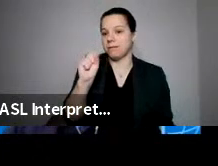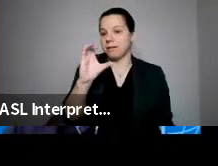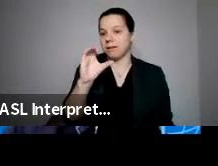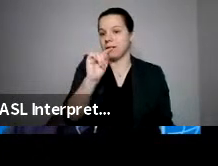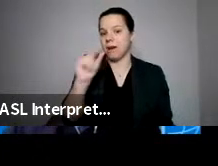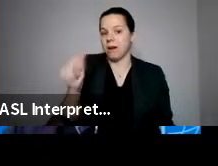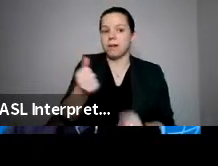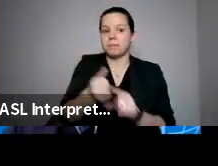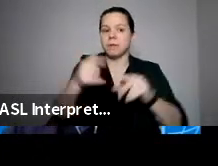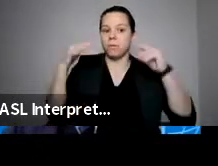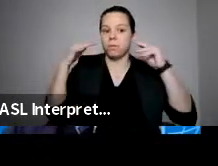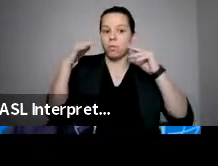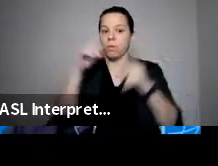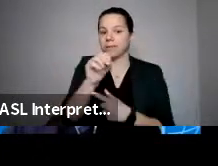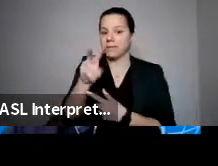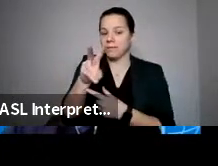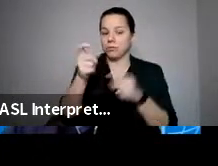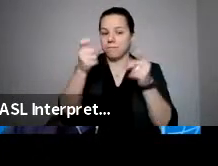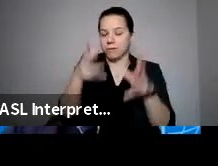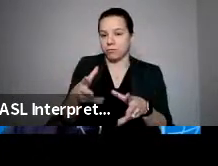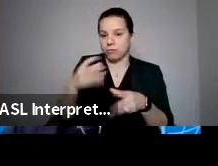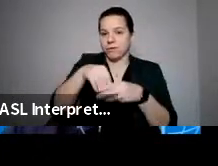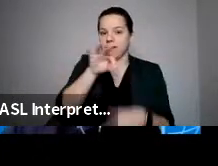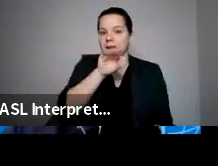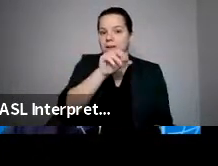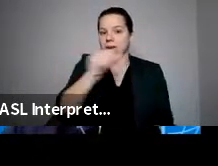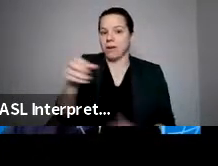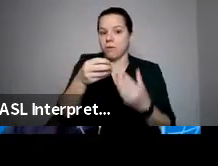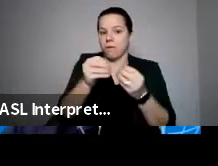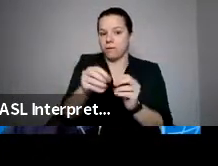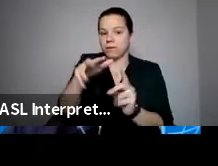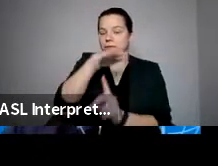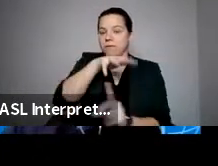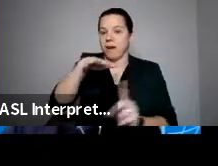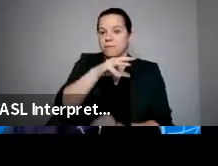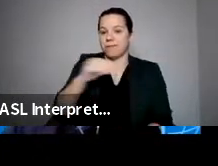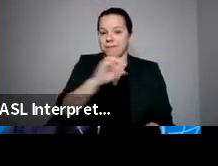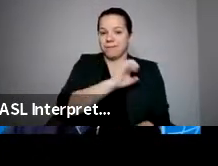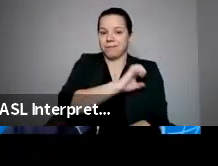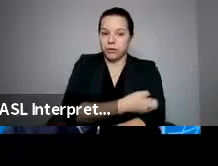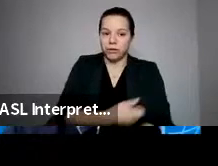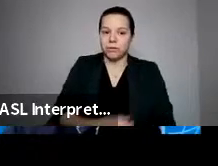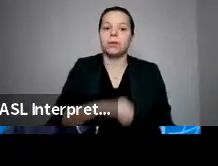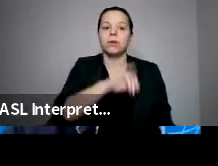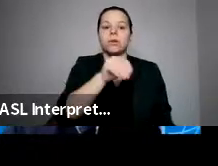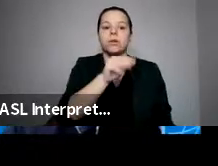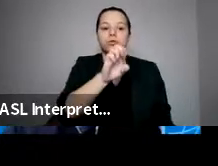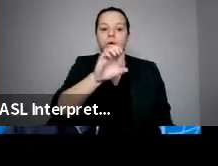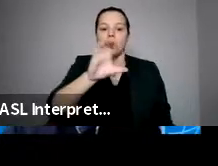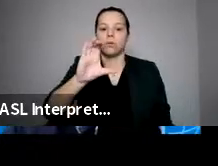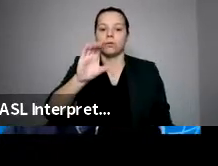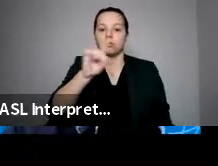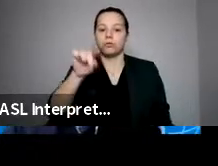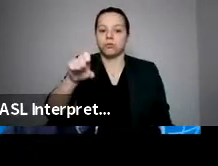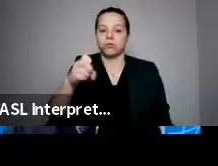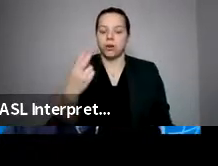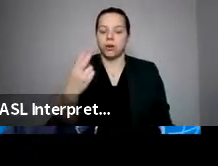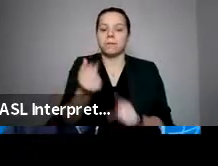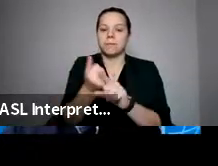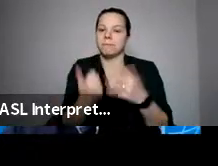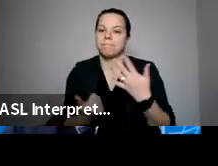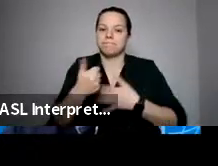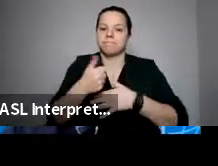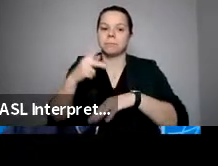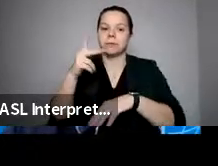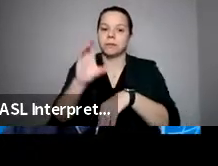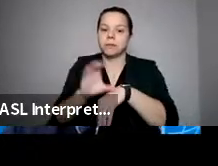the Noise Division Manager within the FAA Office of Environment and Energy. Joe Check, he's a Principal Consultant from